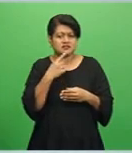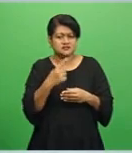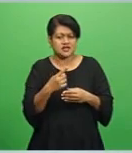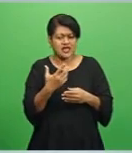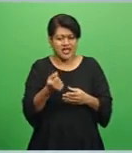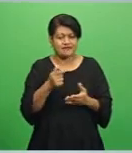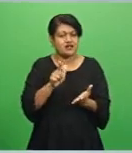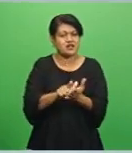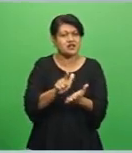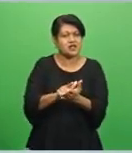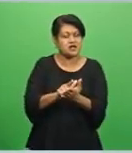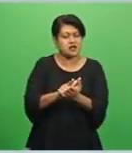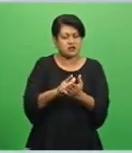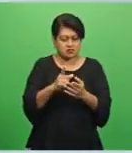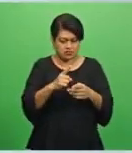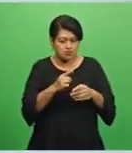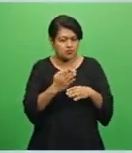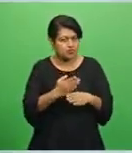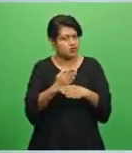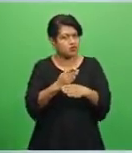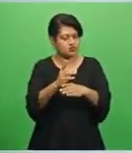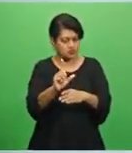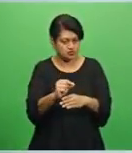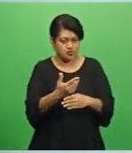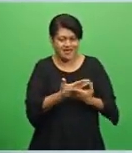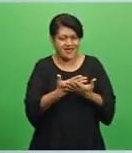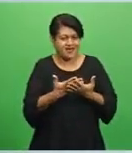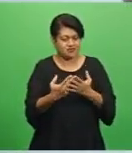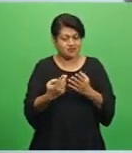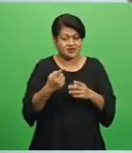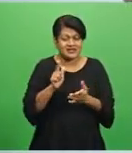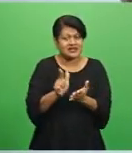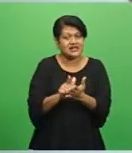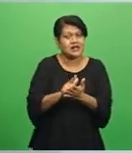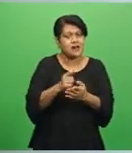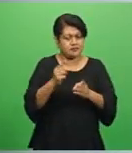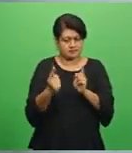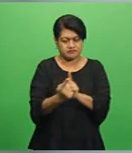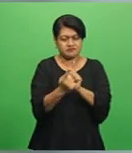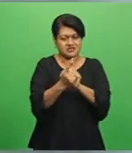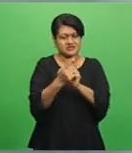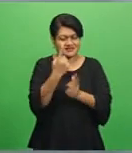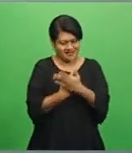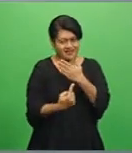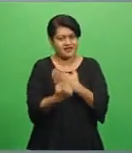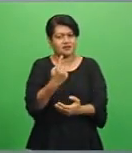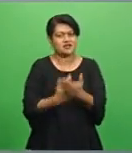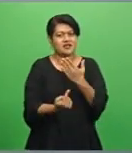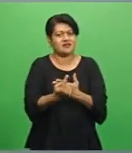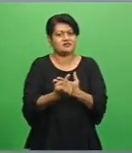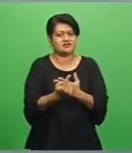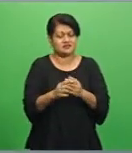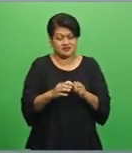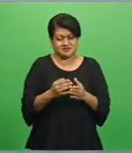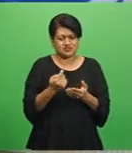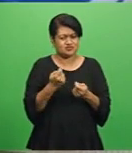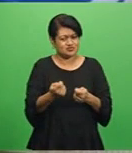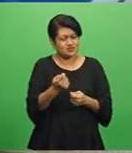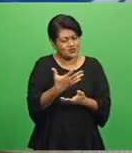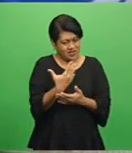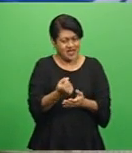against position holders within SUDELPA and how legal meetings have been carried out in the party, including the recent party